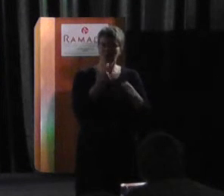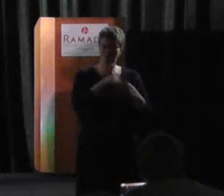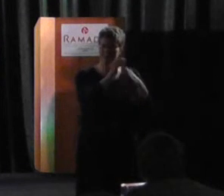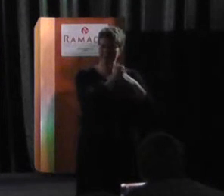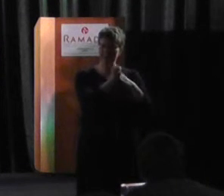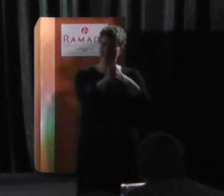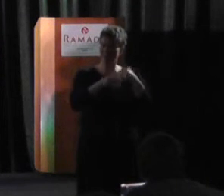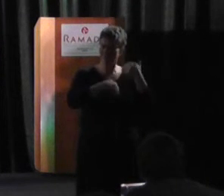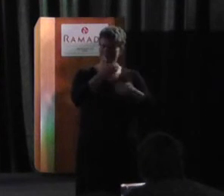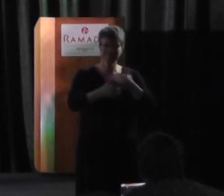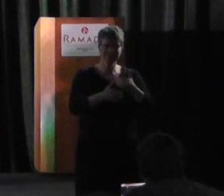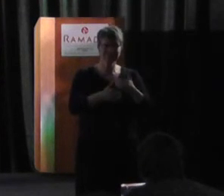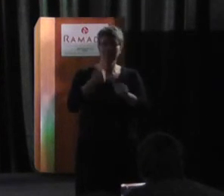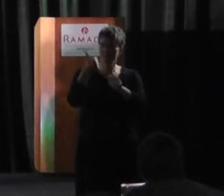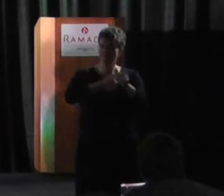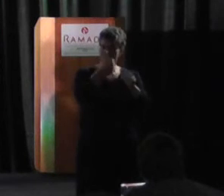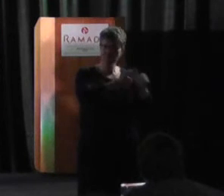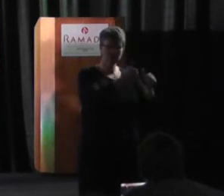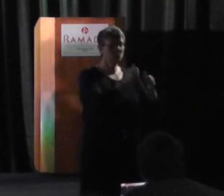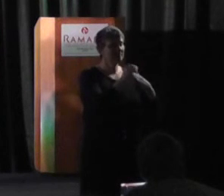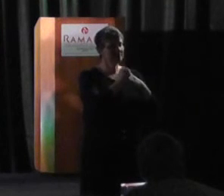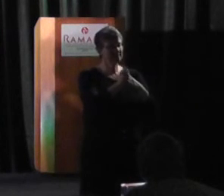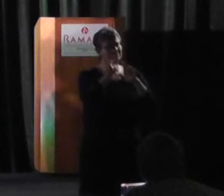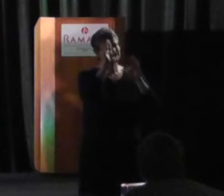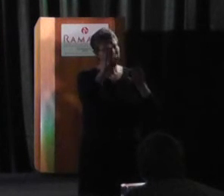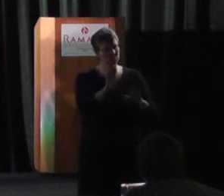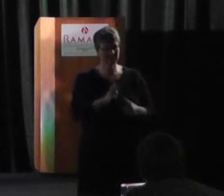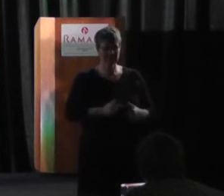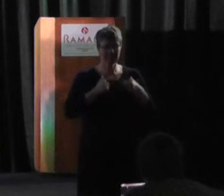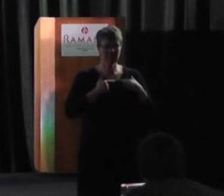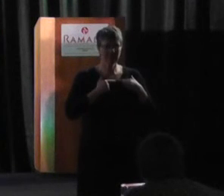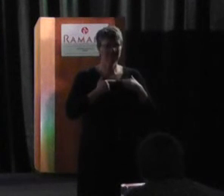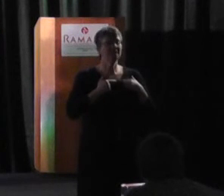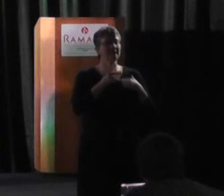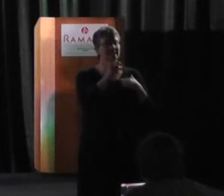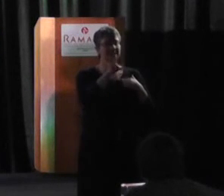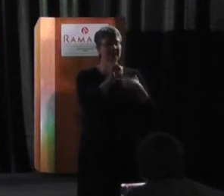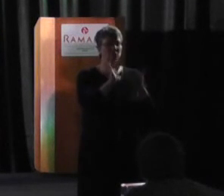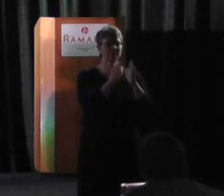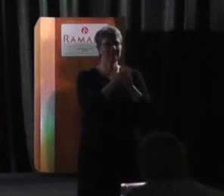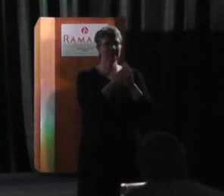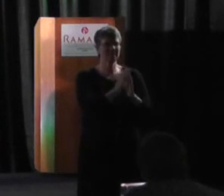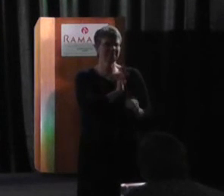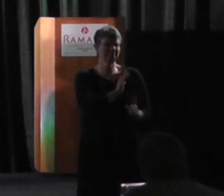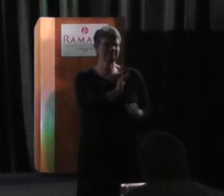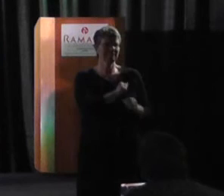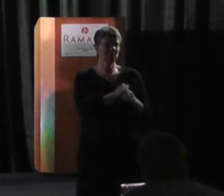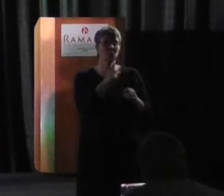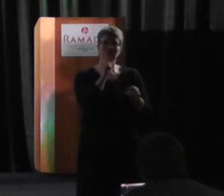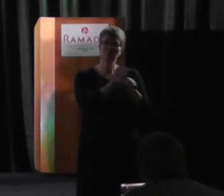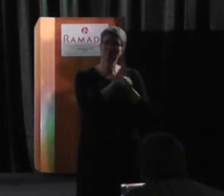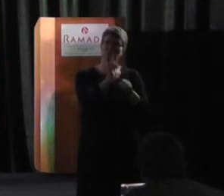Let's each lead an extraordinary life. Dare to be remarkable. We promise that your life will become something you